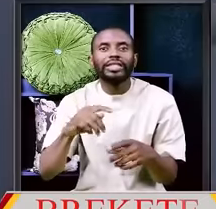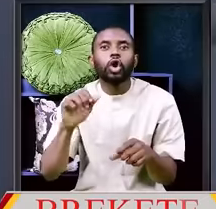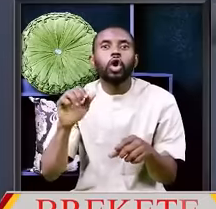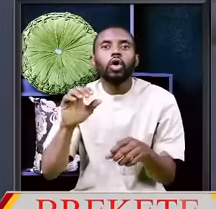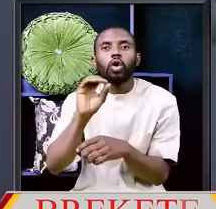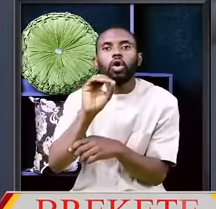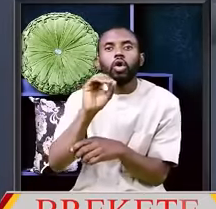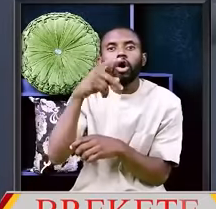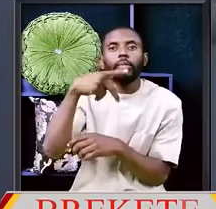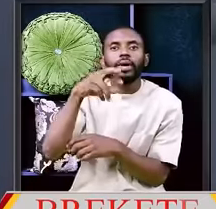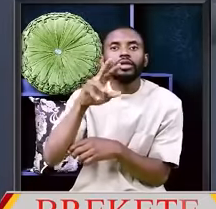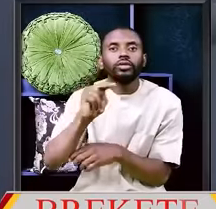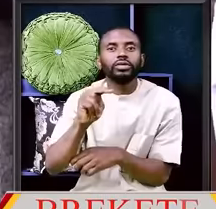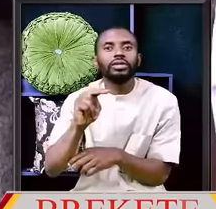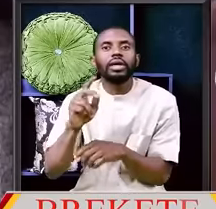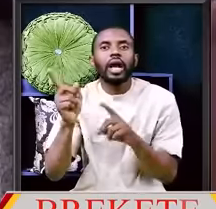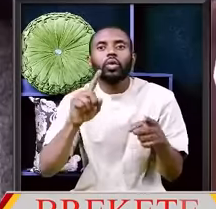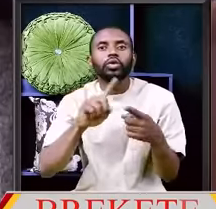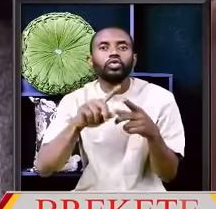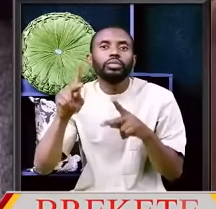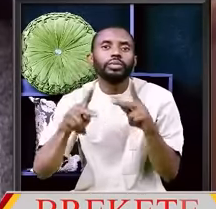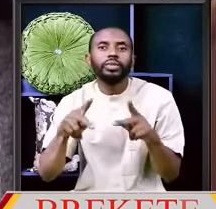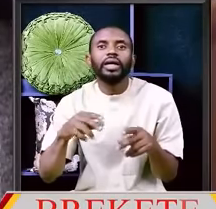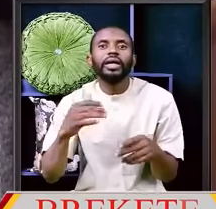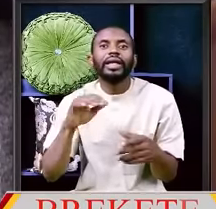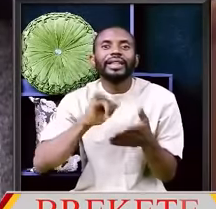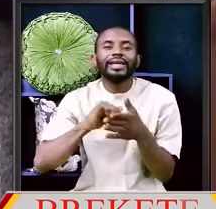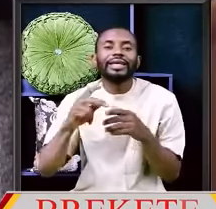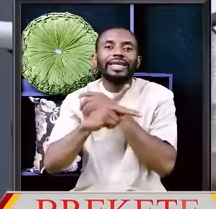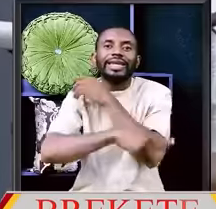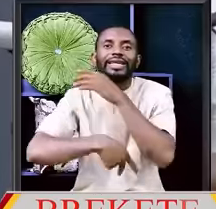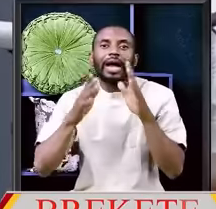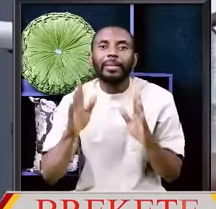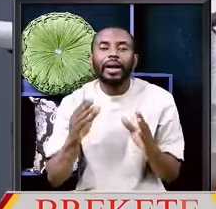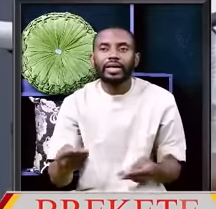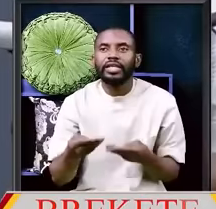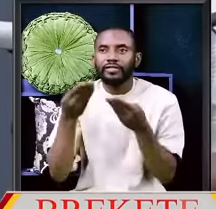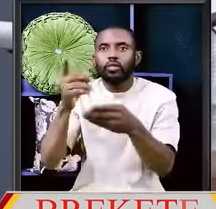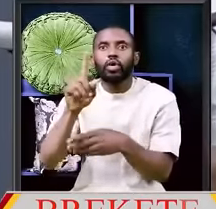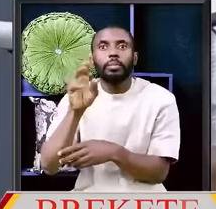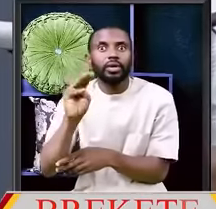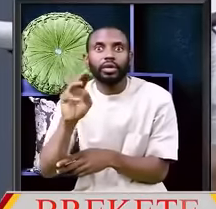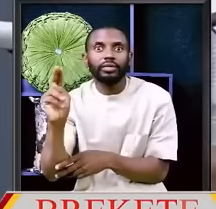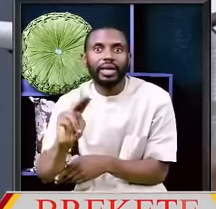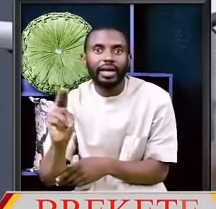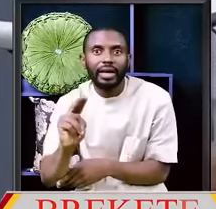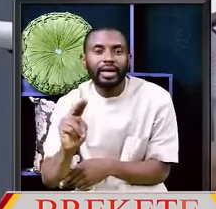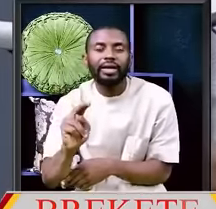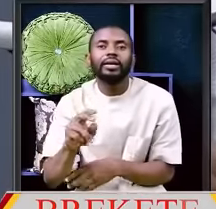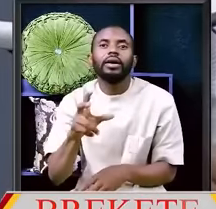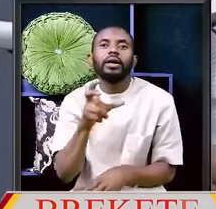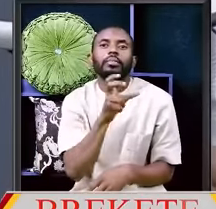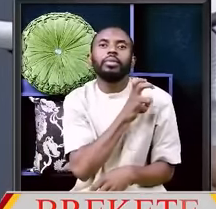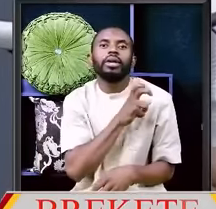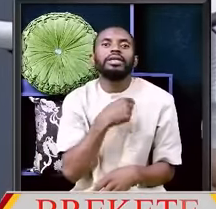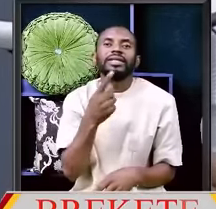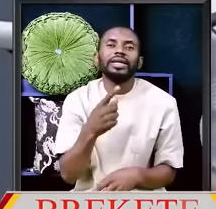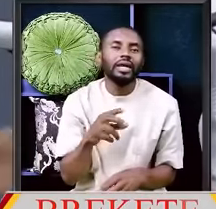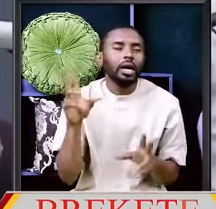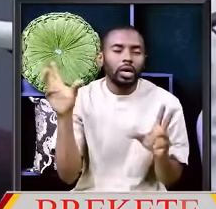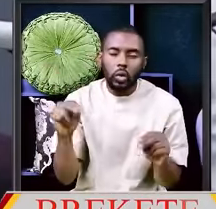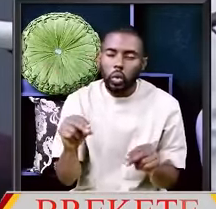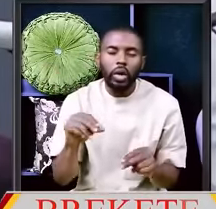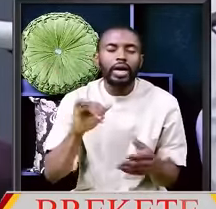even the kidnapper offer him 1 million naira. The man talk, say no be 1 million naira been problem. And may Nigeria they